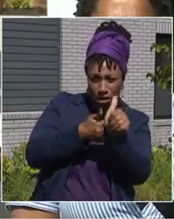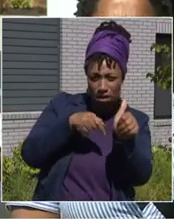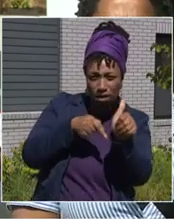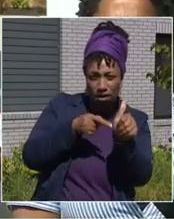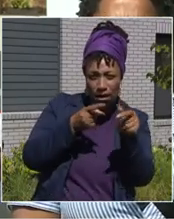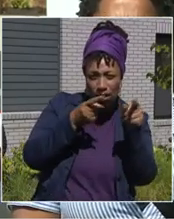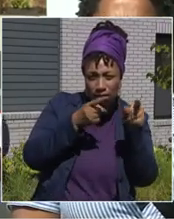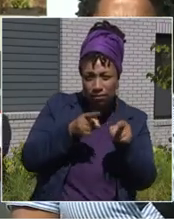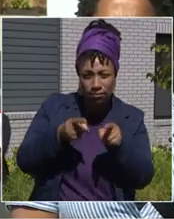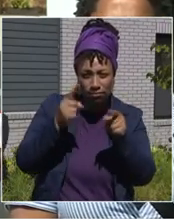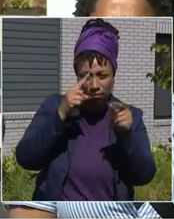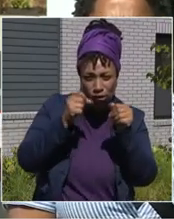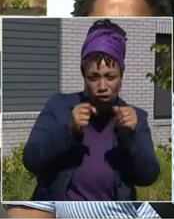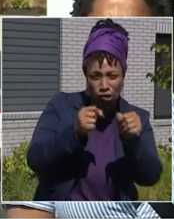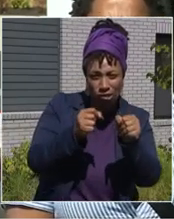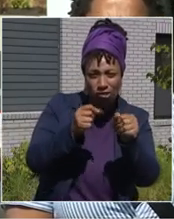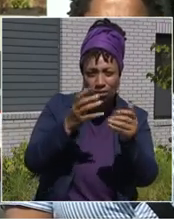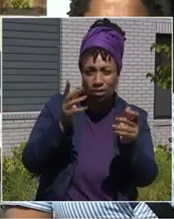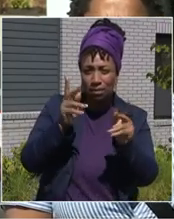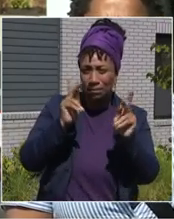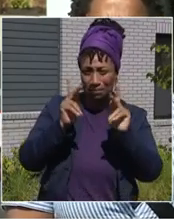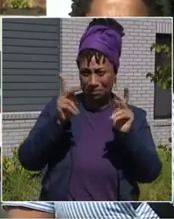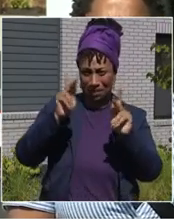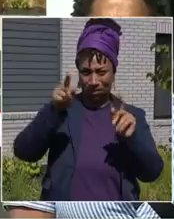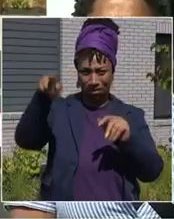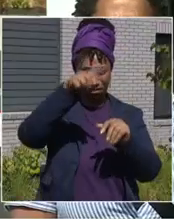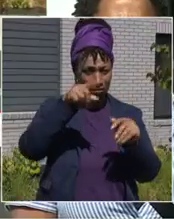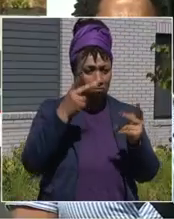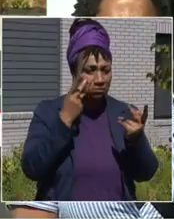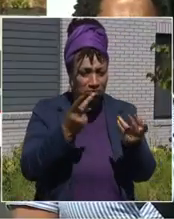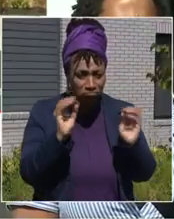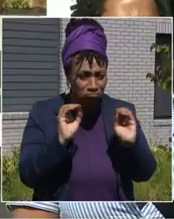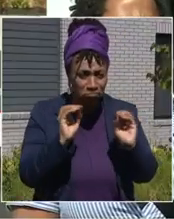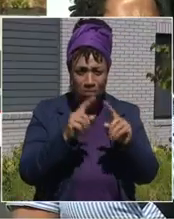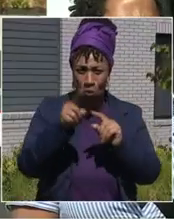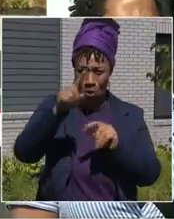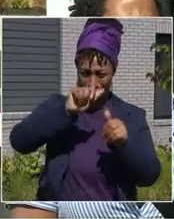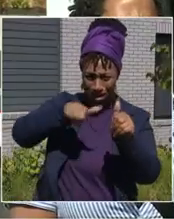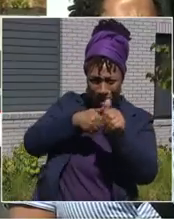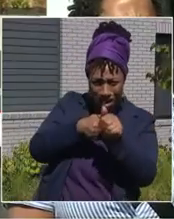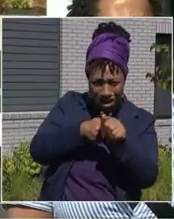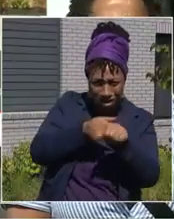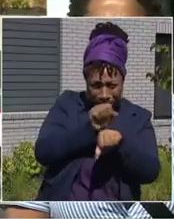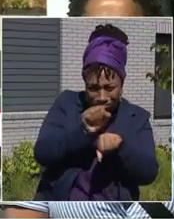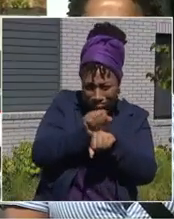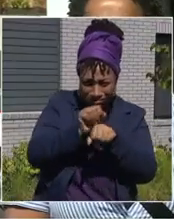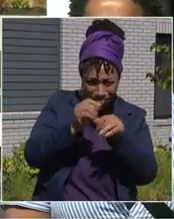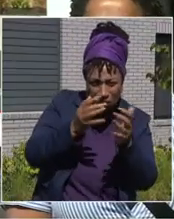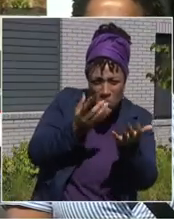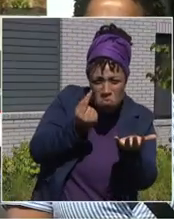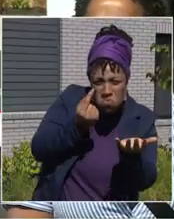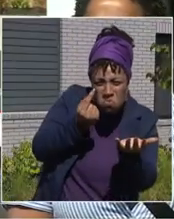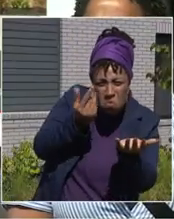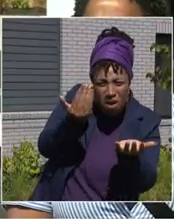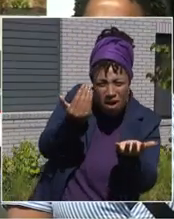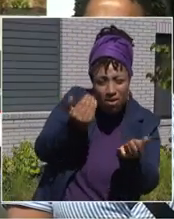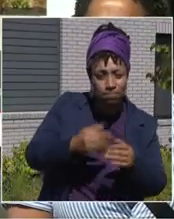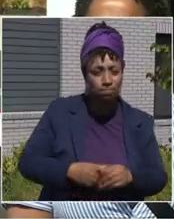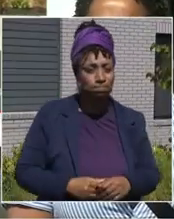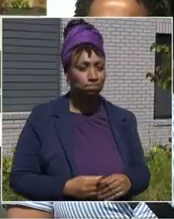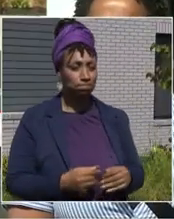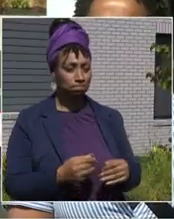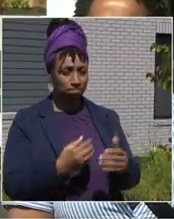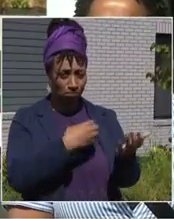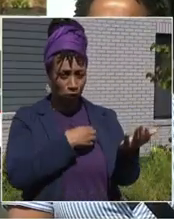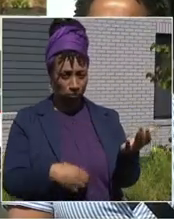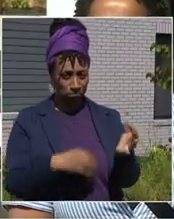ICE that will draw the ire of the White House again? I don't. We have a long history of working